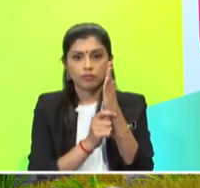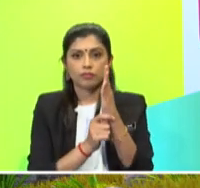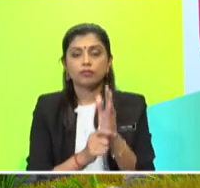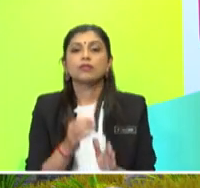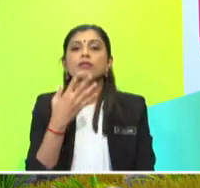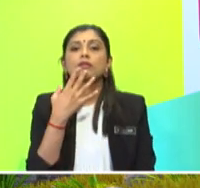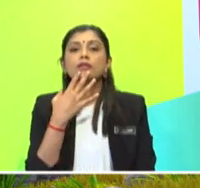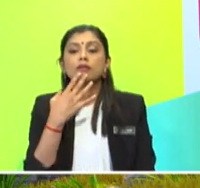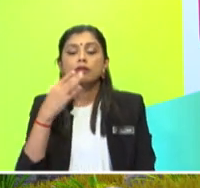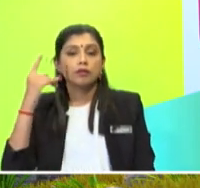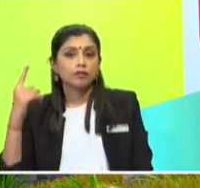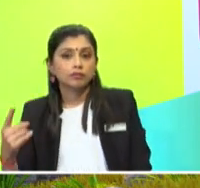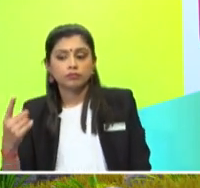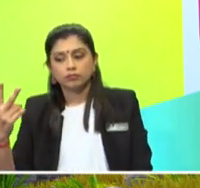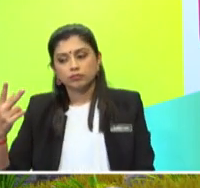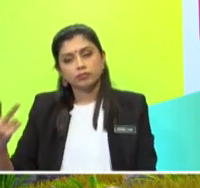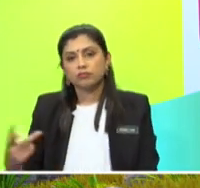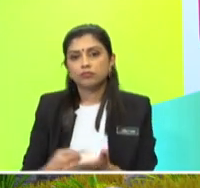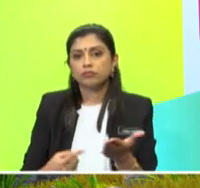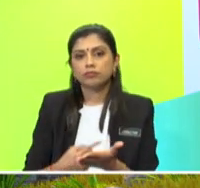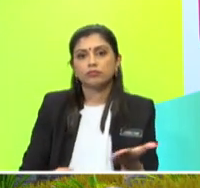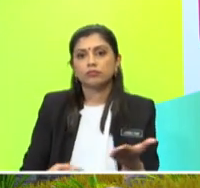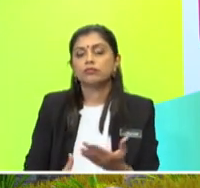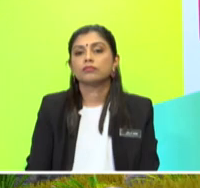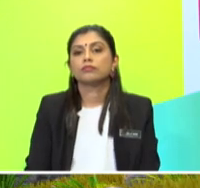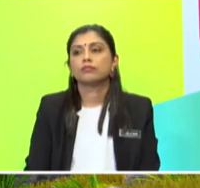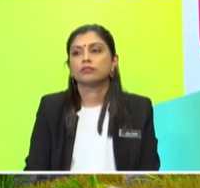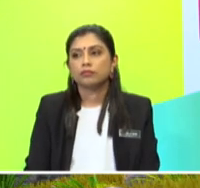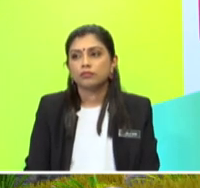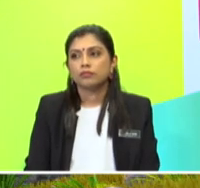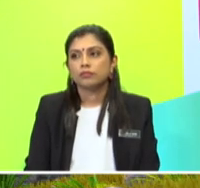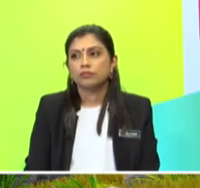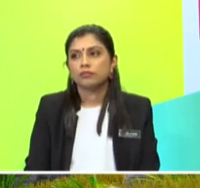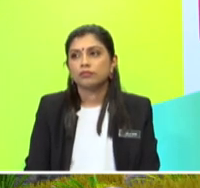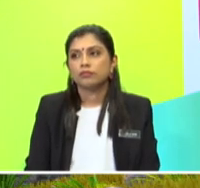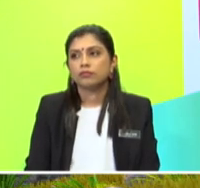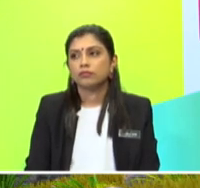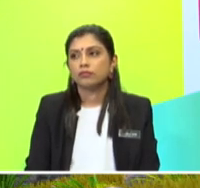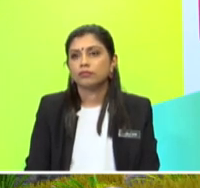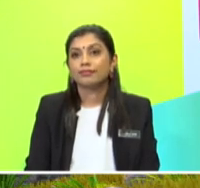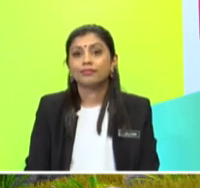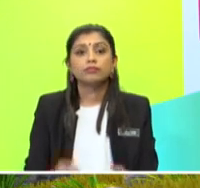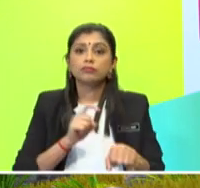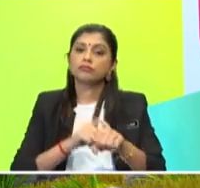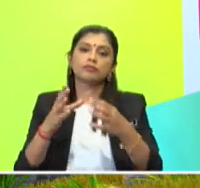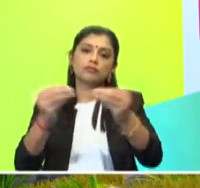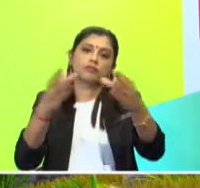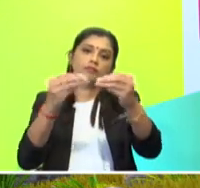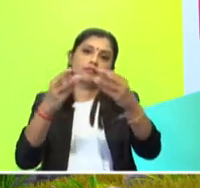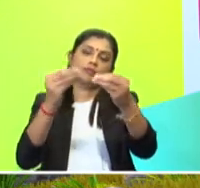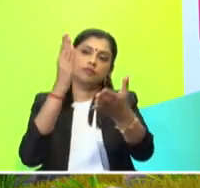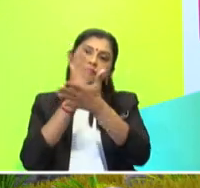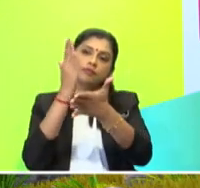write the sentence. Ah. So spontaneously adding in one more color. All right, time's up. Show me